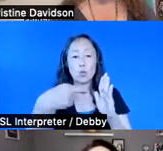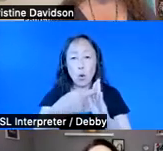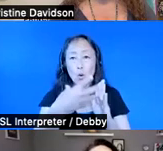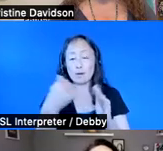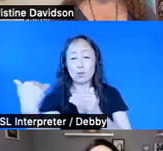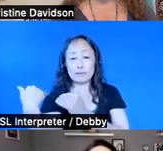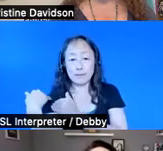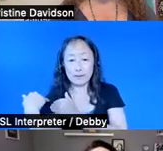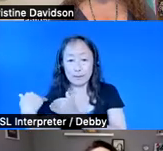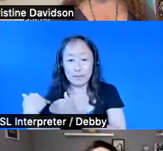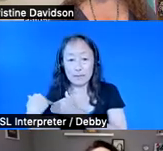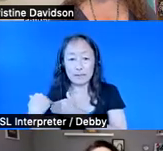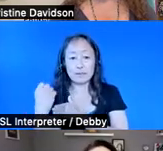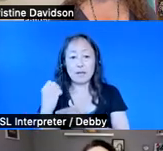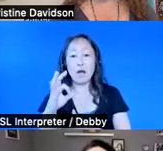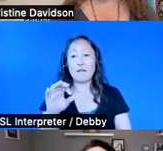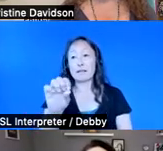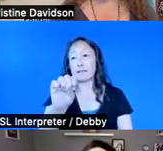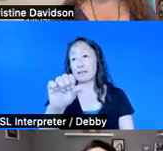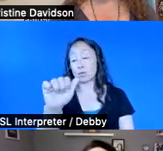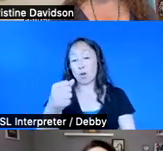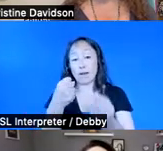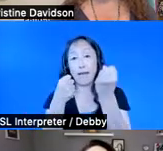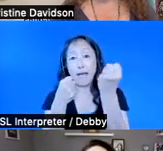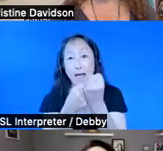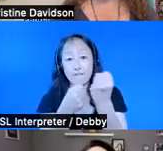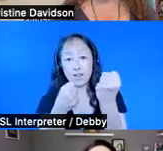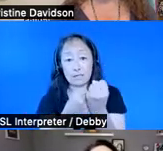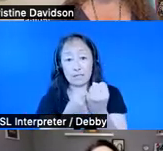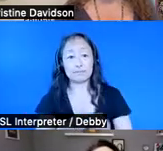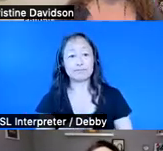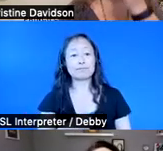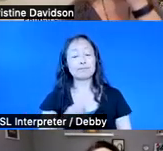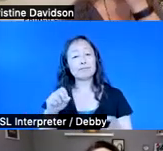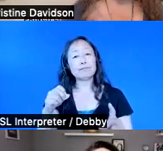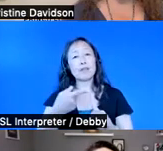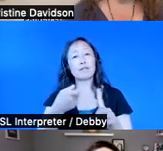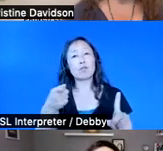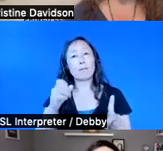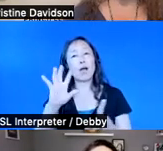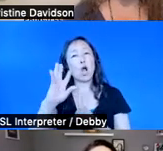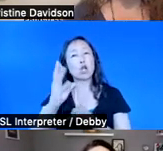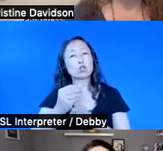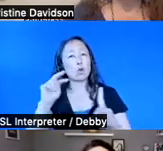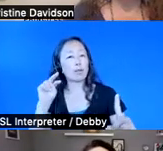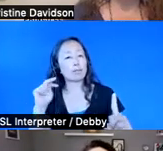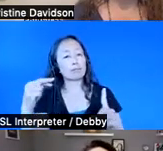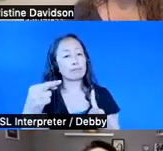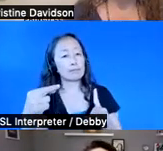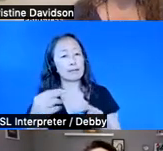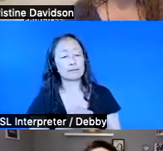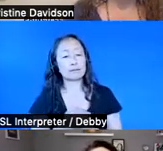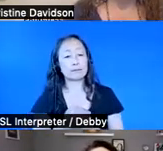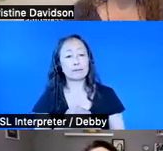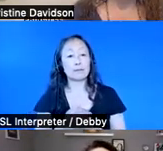responsibilities of sexual assault advocacy, looking at it from a cultural lens. The